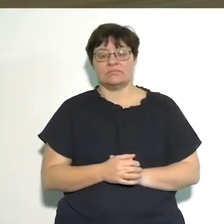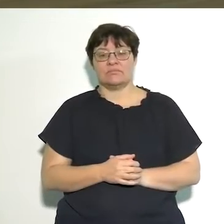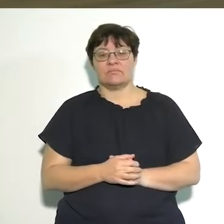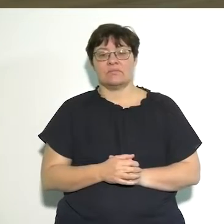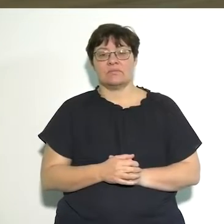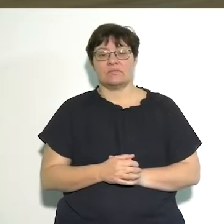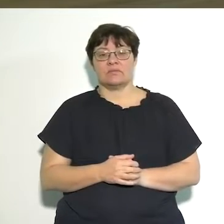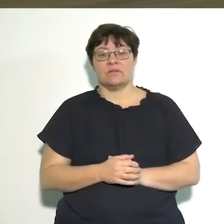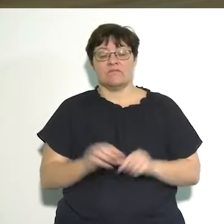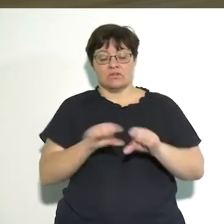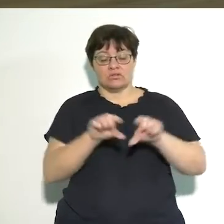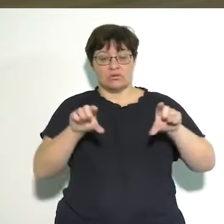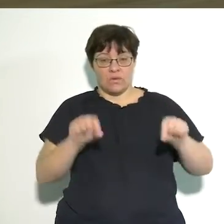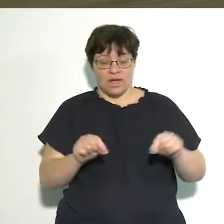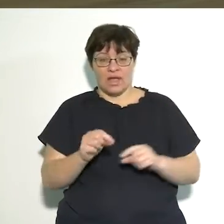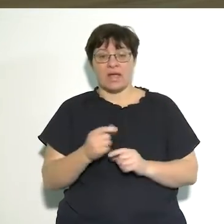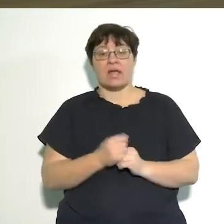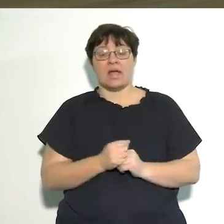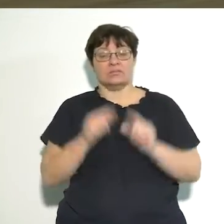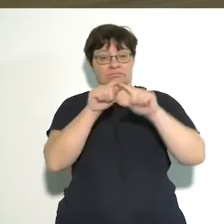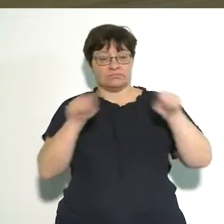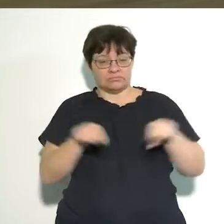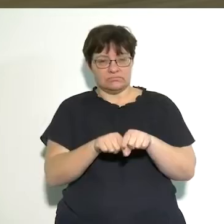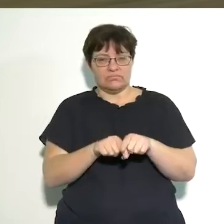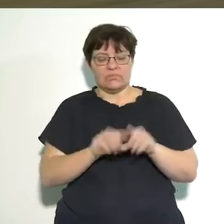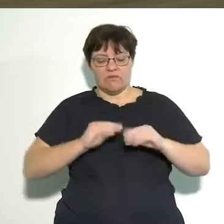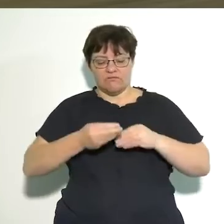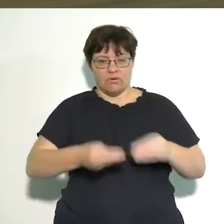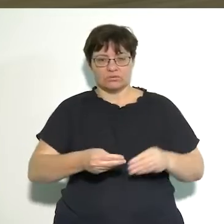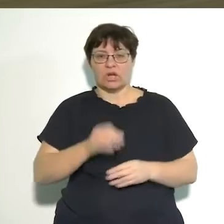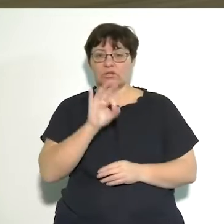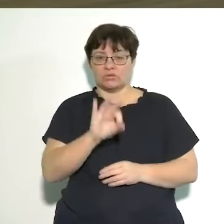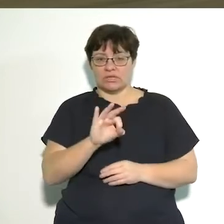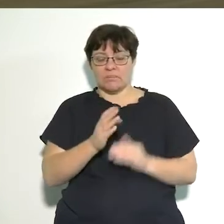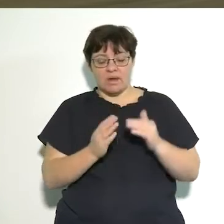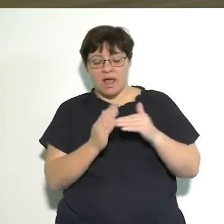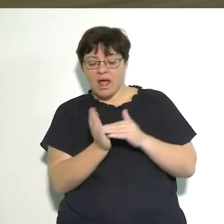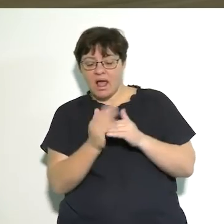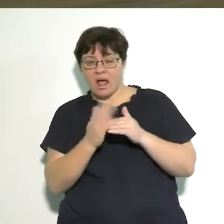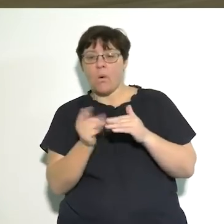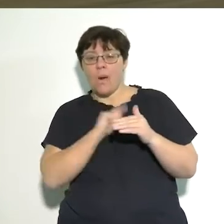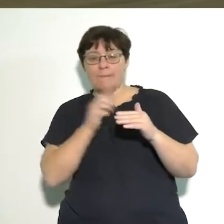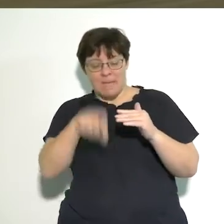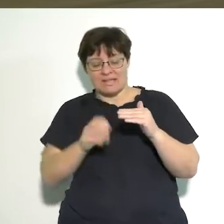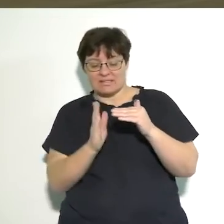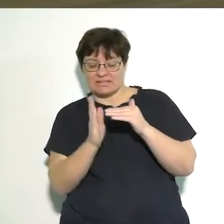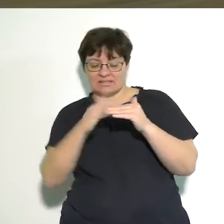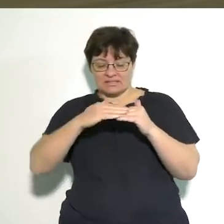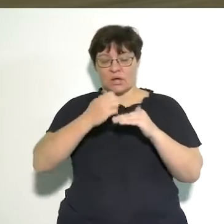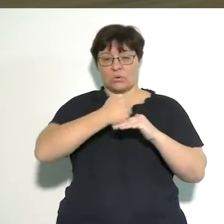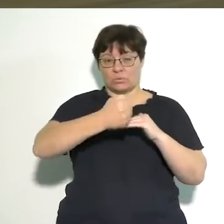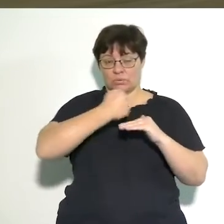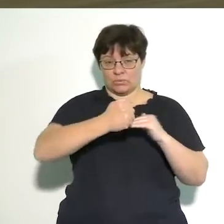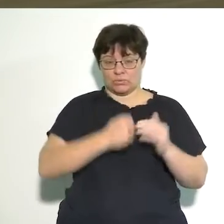triangles, you need to fold your paper in 3 with a little bit extra to stick down over the top.